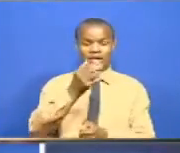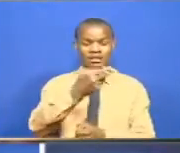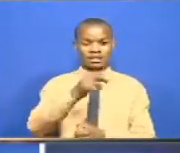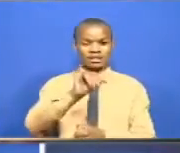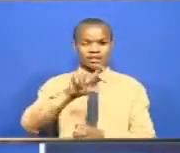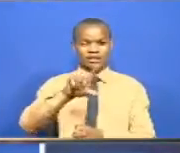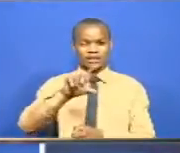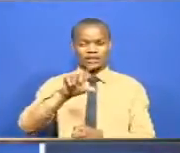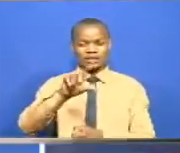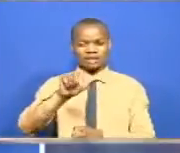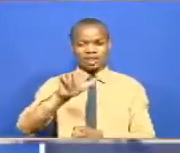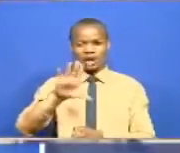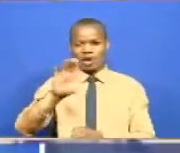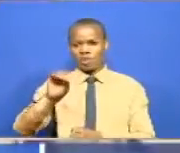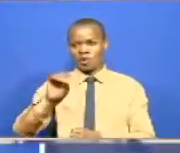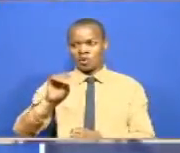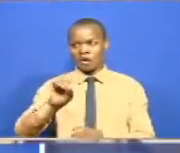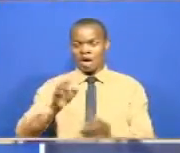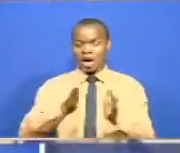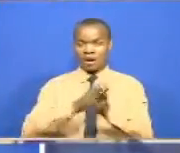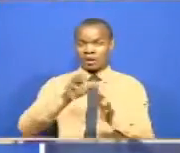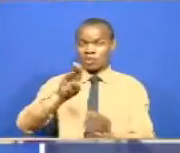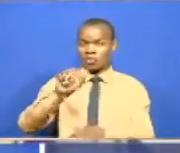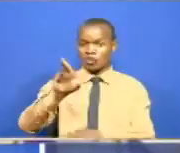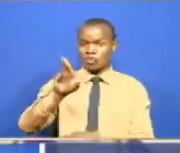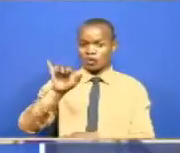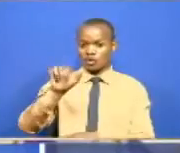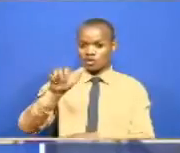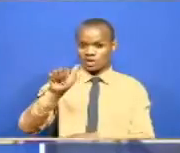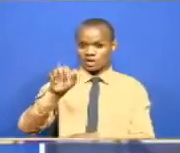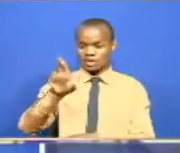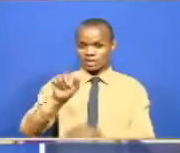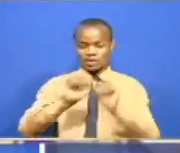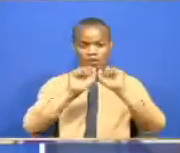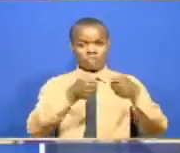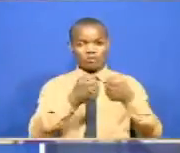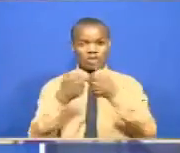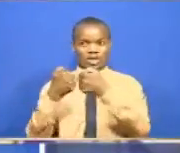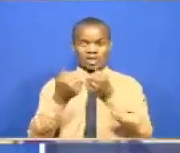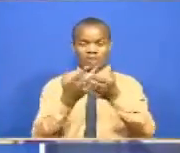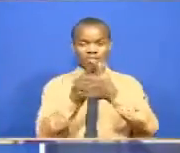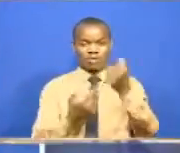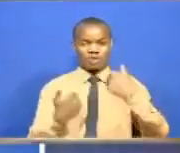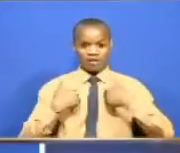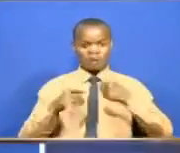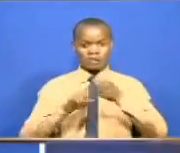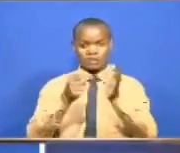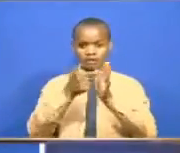Golden State Warriors have the next most championship banners, both with 6.